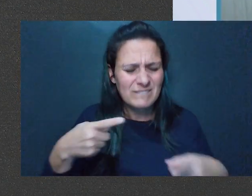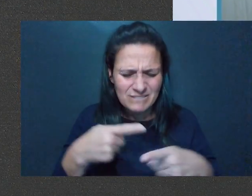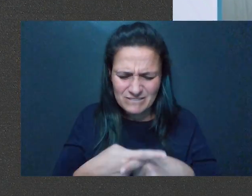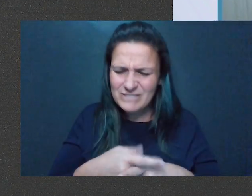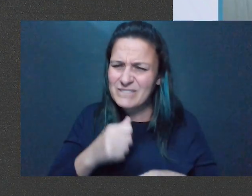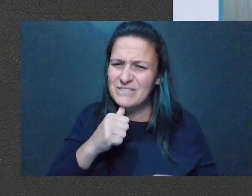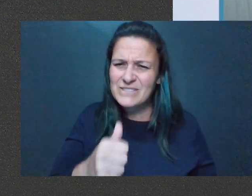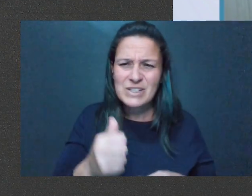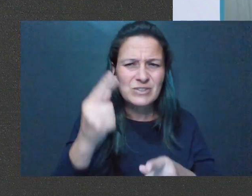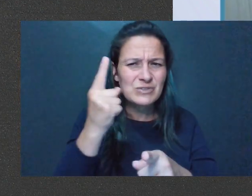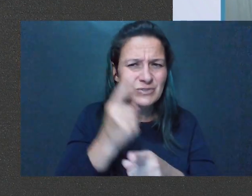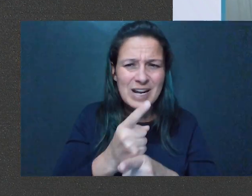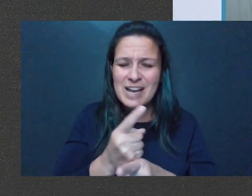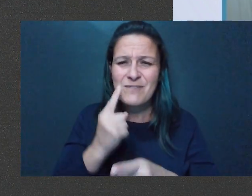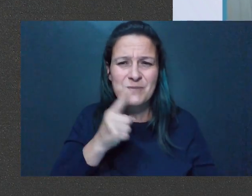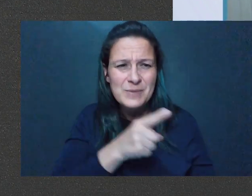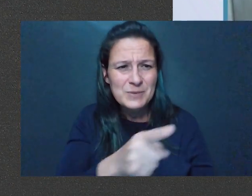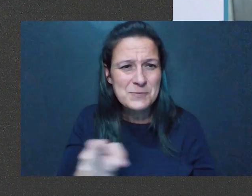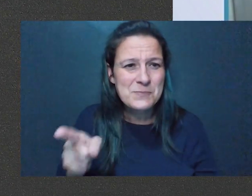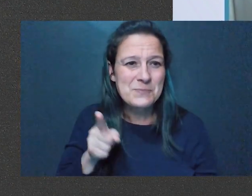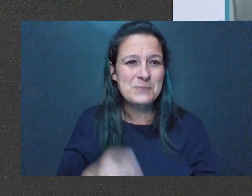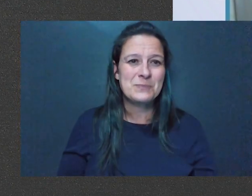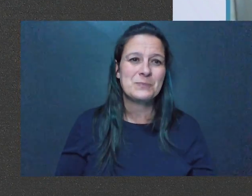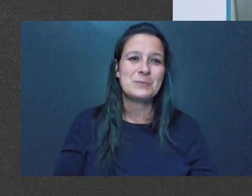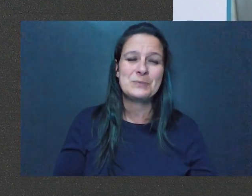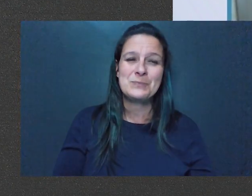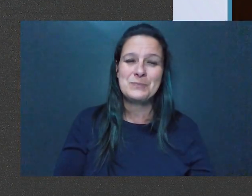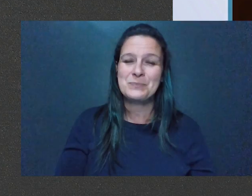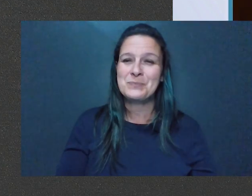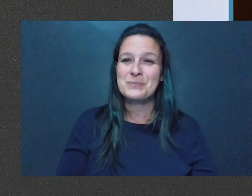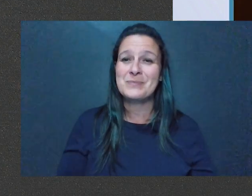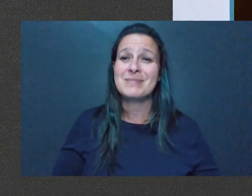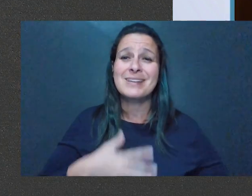It may not feel right to you.